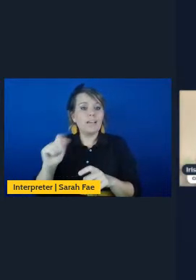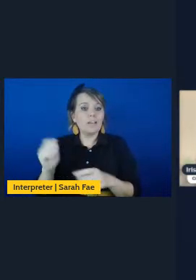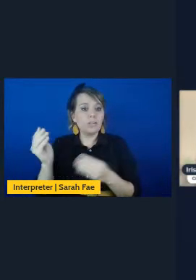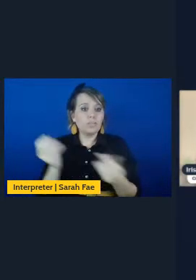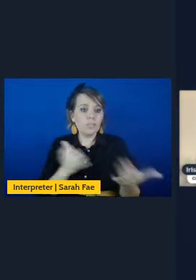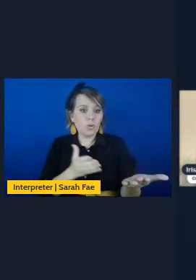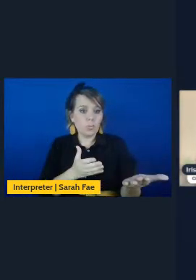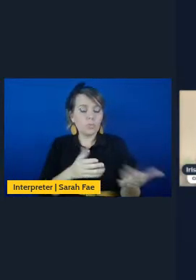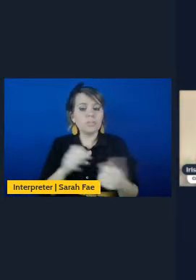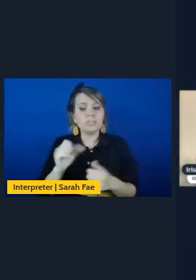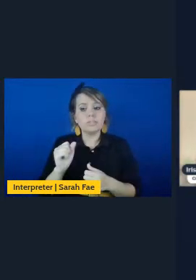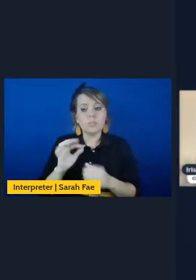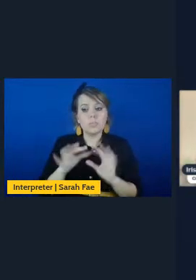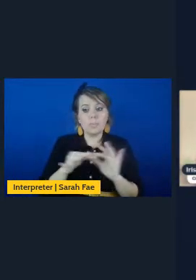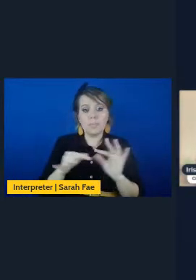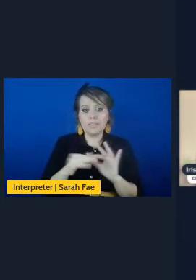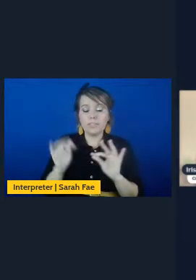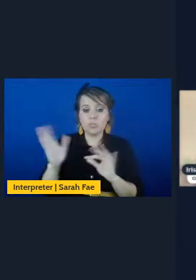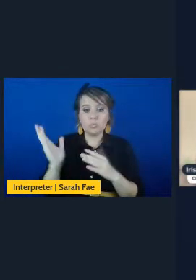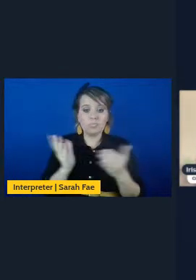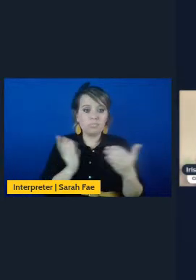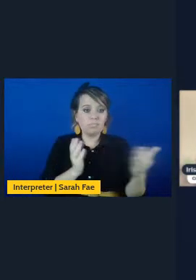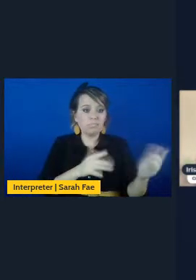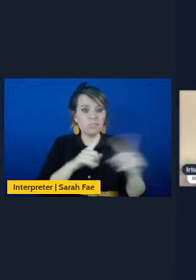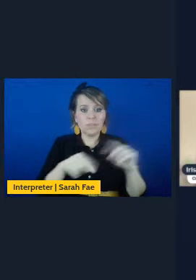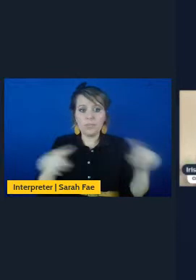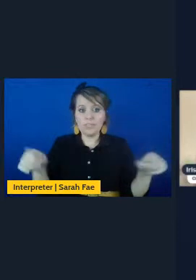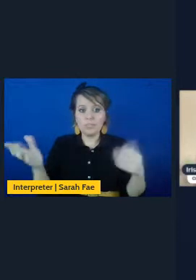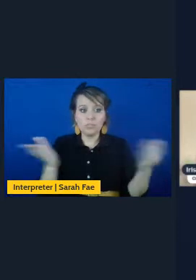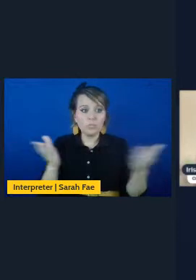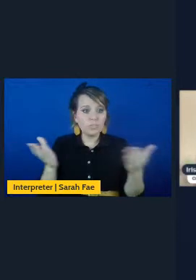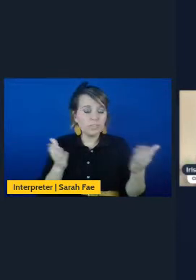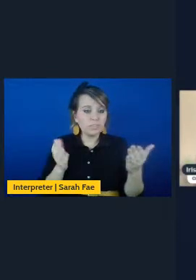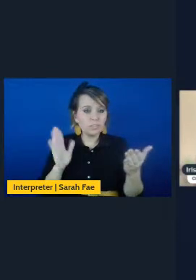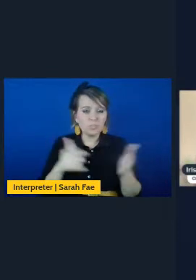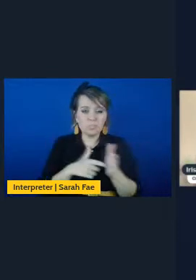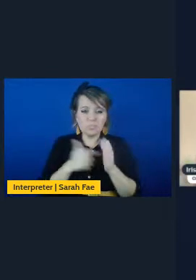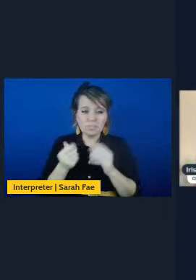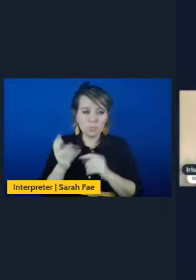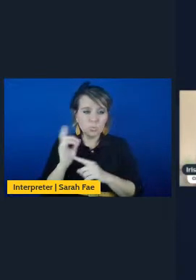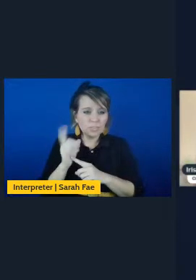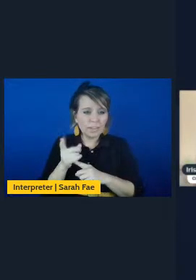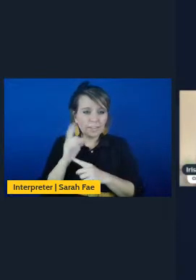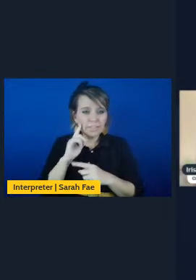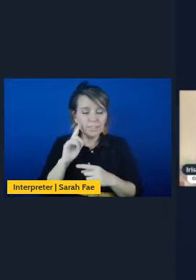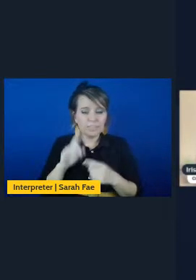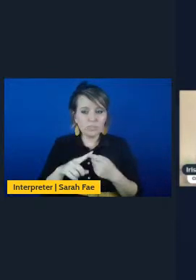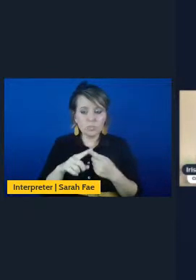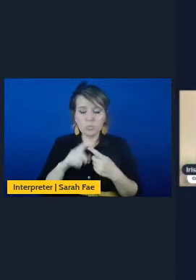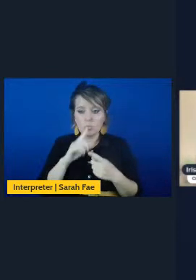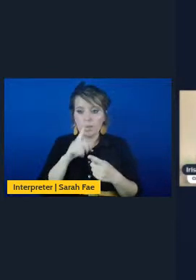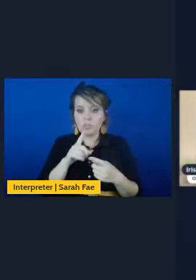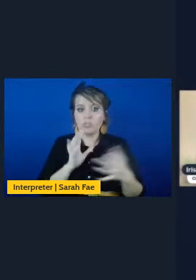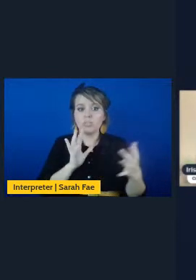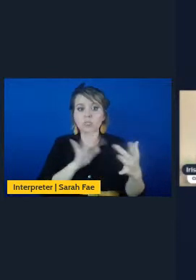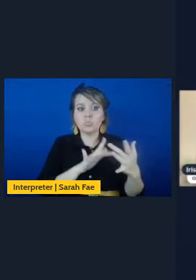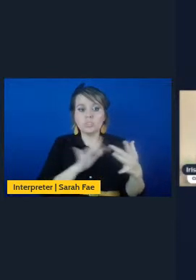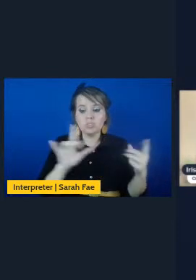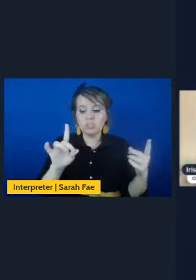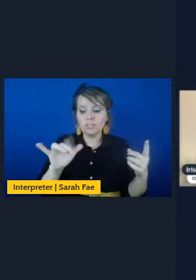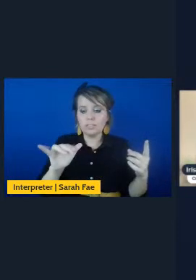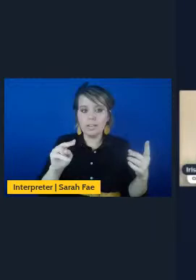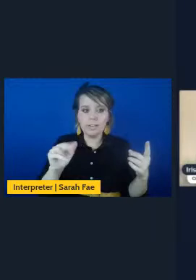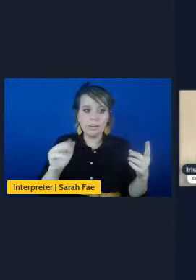to move through various services, and it's going to take a few seconds to actually reach this DynamoDB